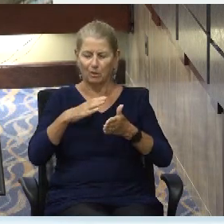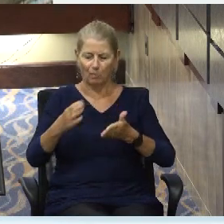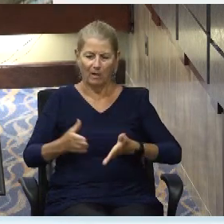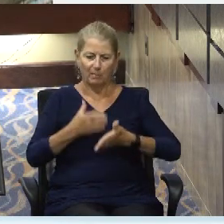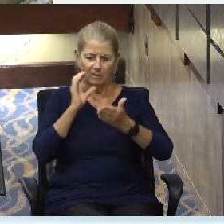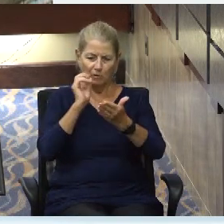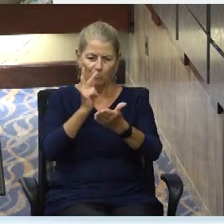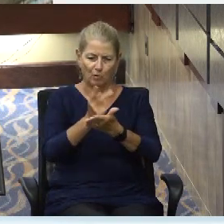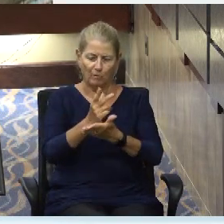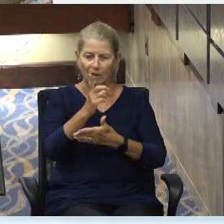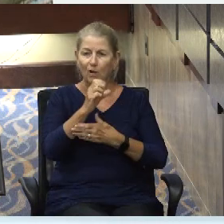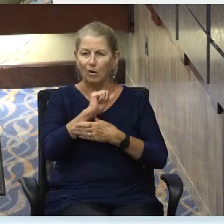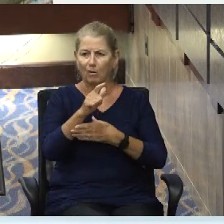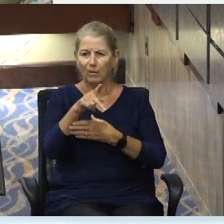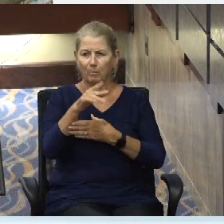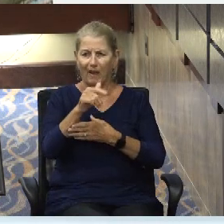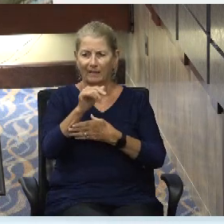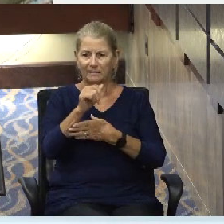with them.